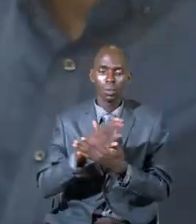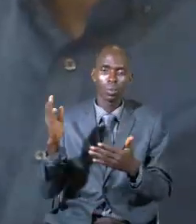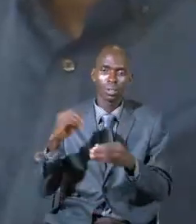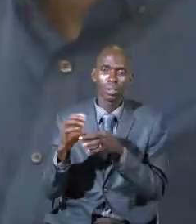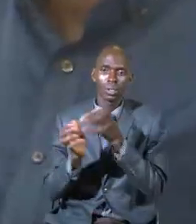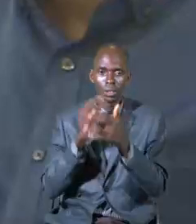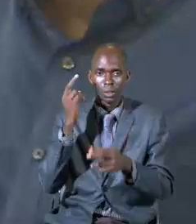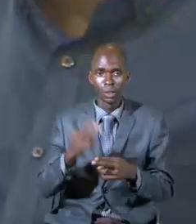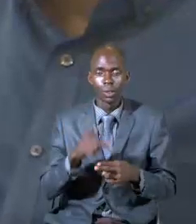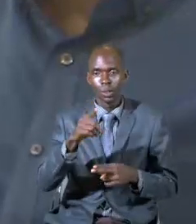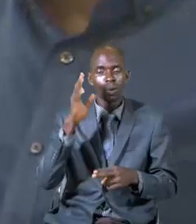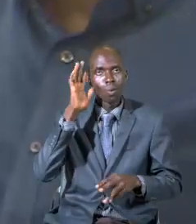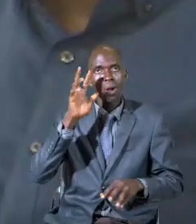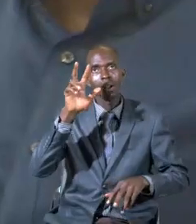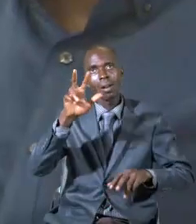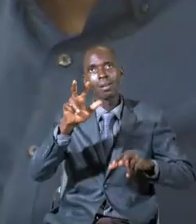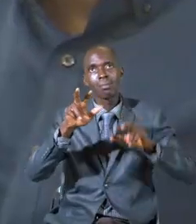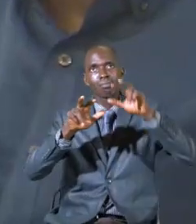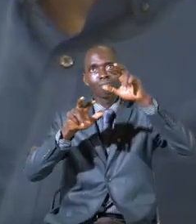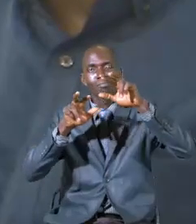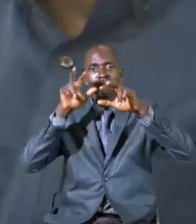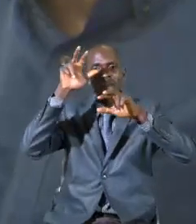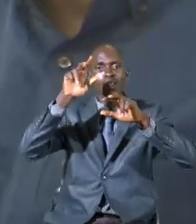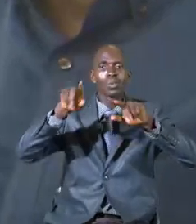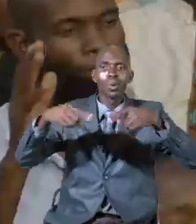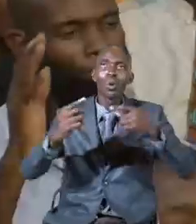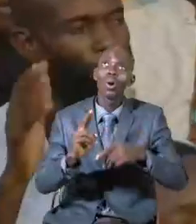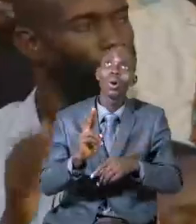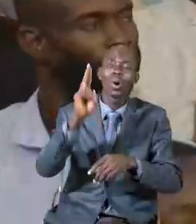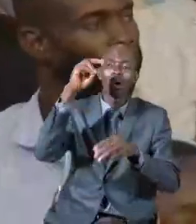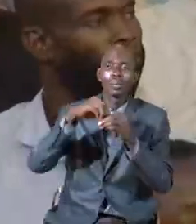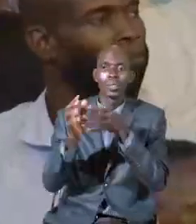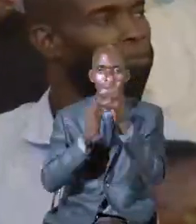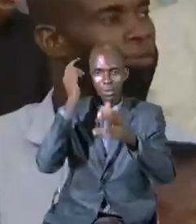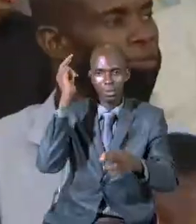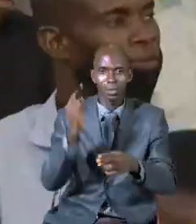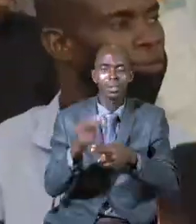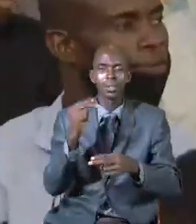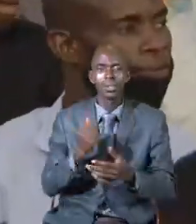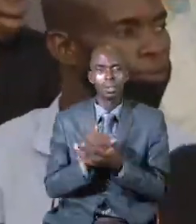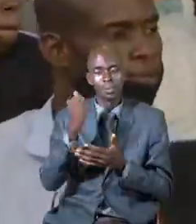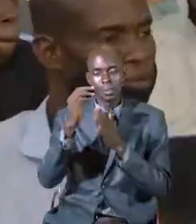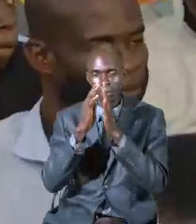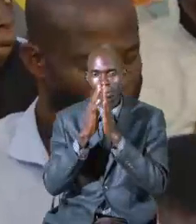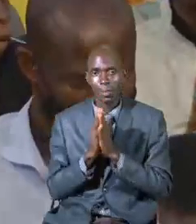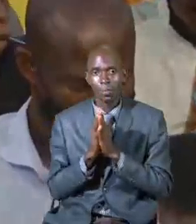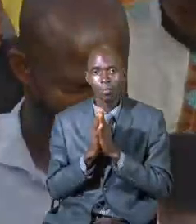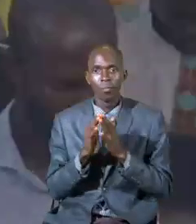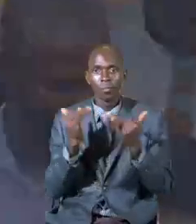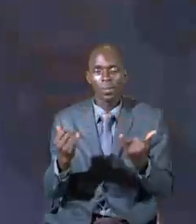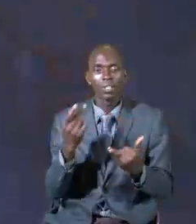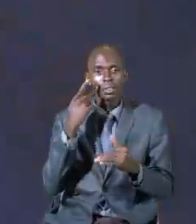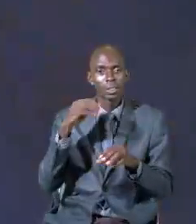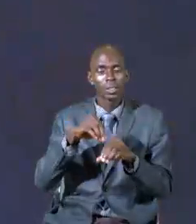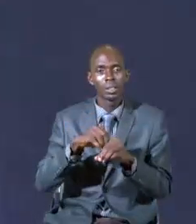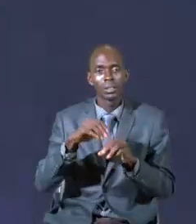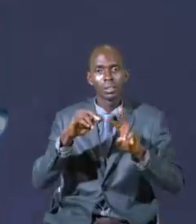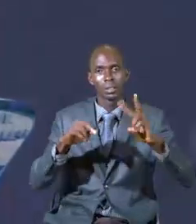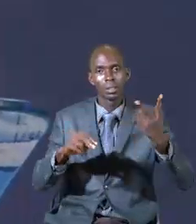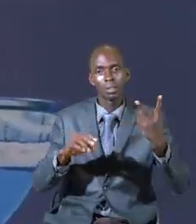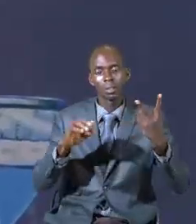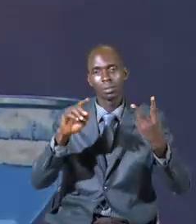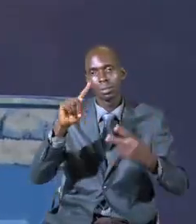go up in Jesus' name. And look at 2 Timothy there. I'm reading from chapter 2. I'm reading